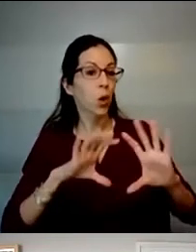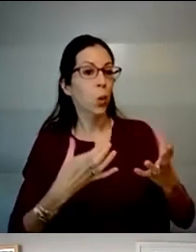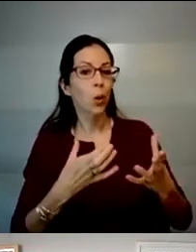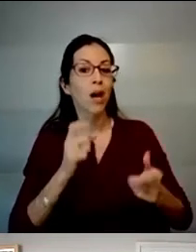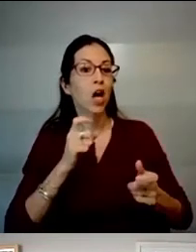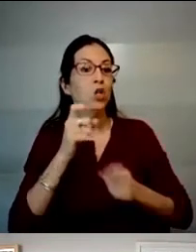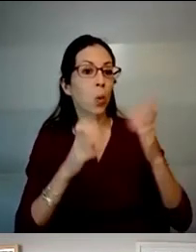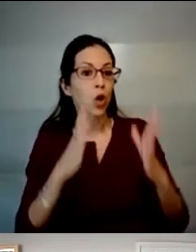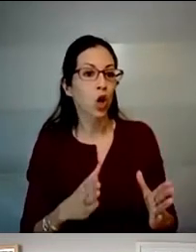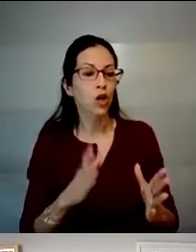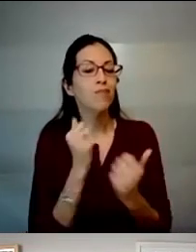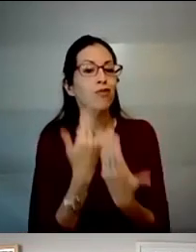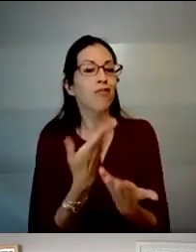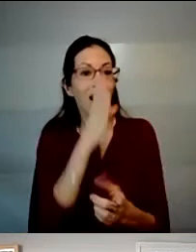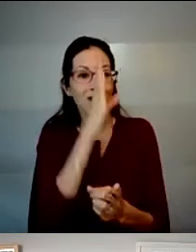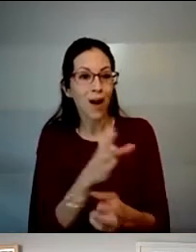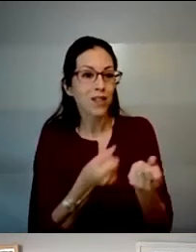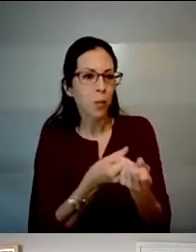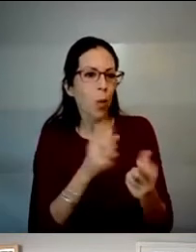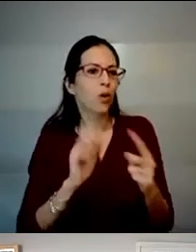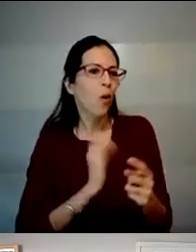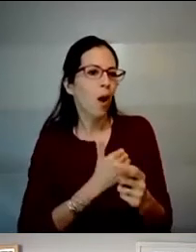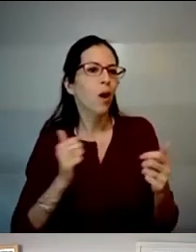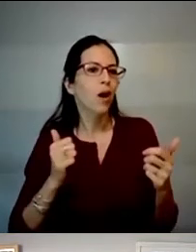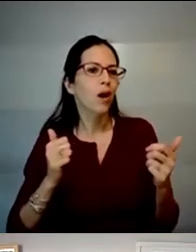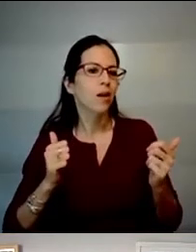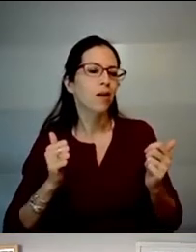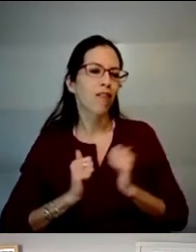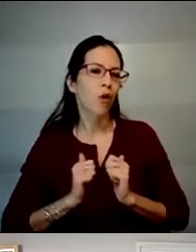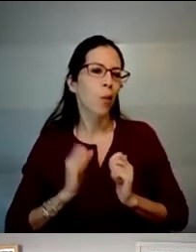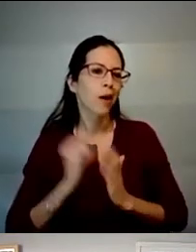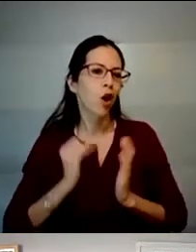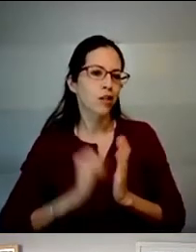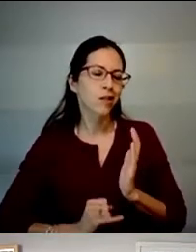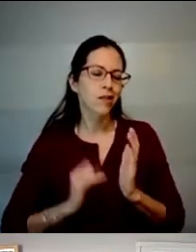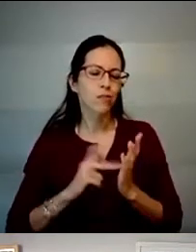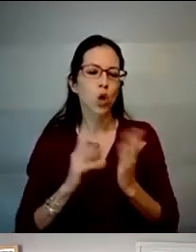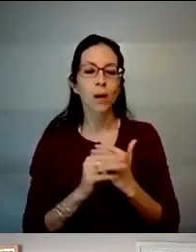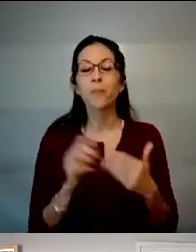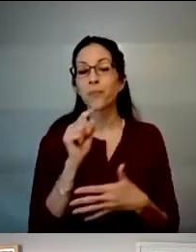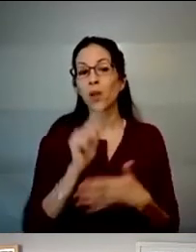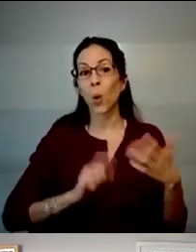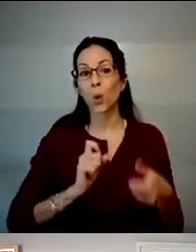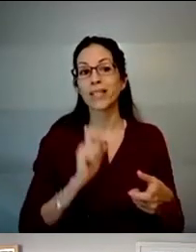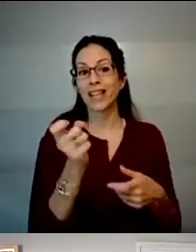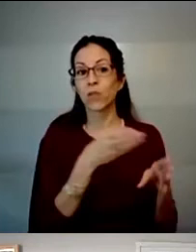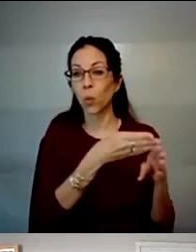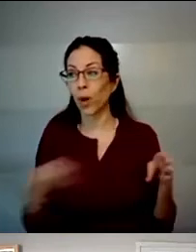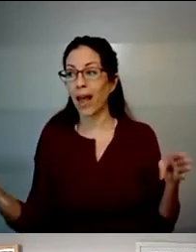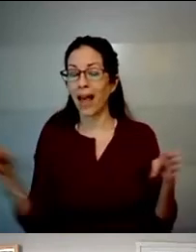that provide direct support to our performing arts program. And those gifts range from $2,500 up